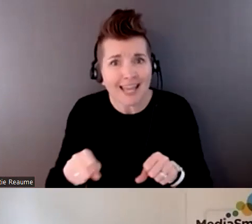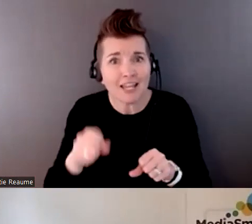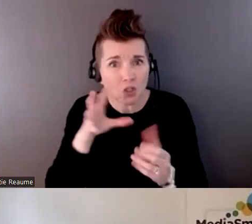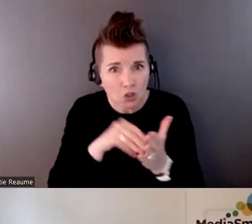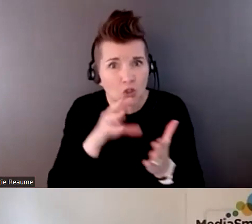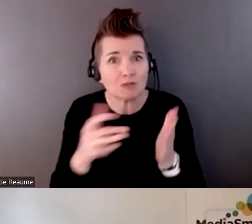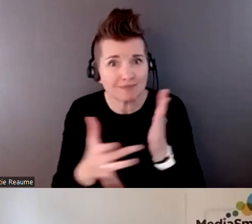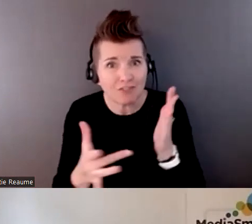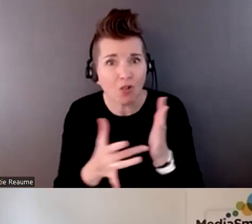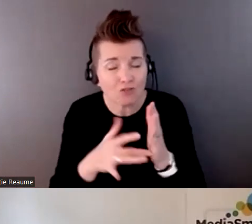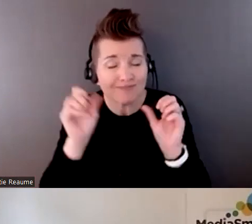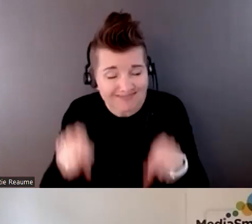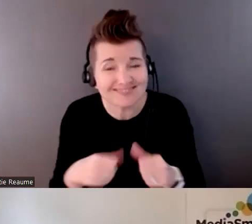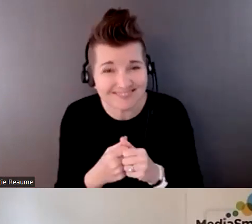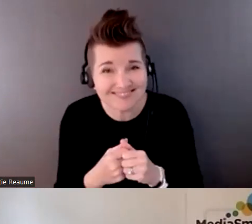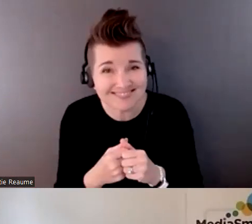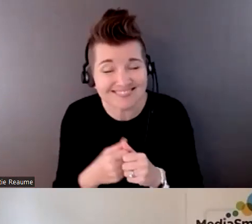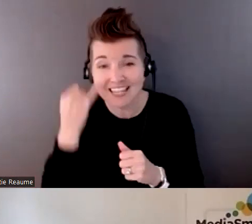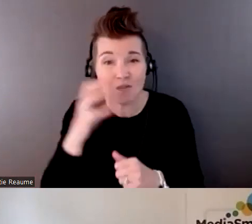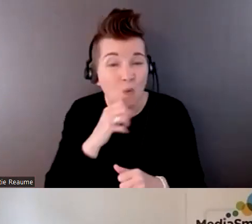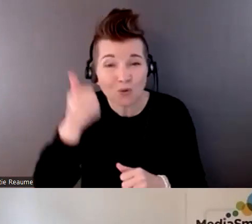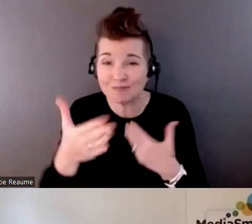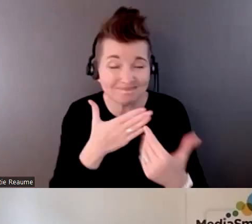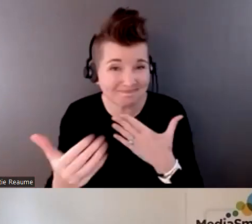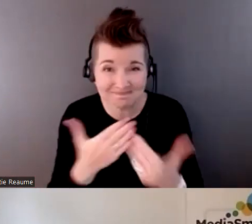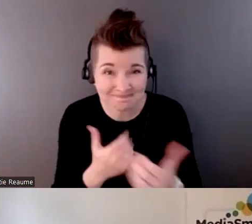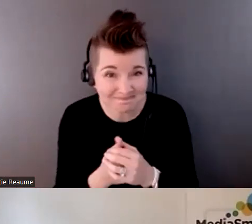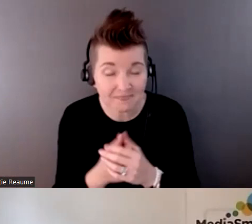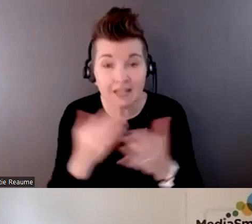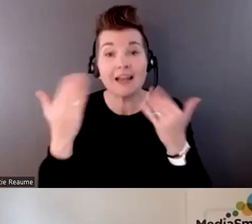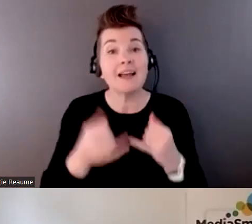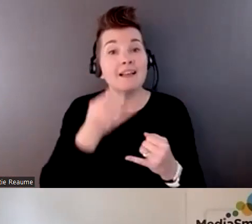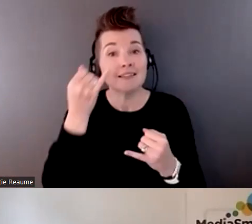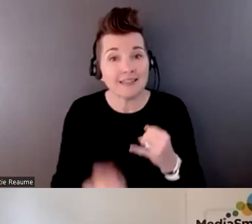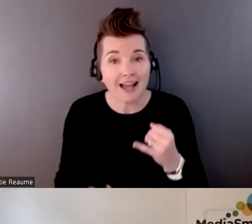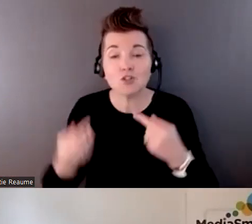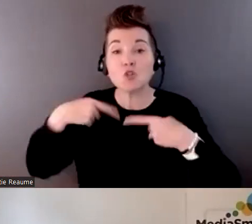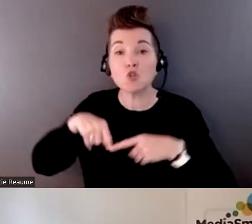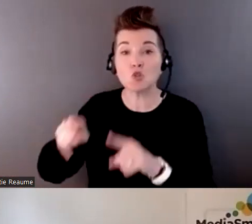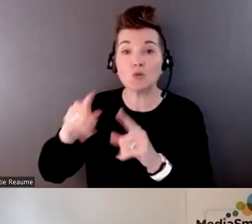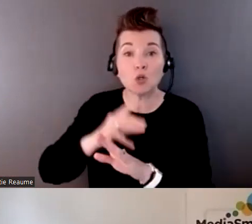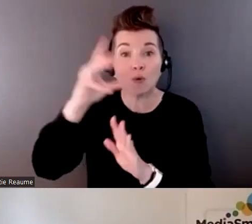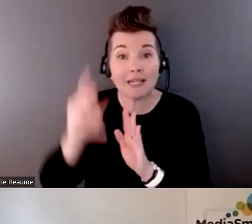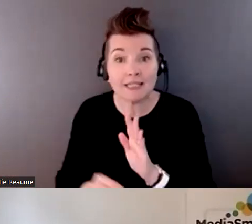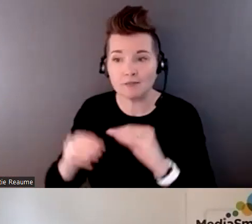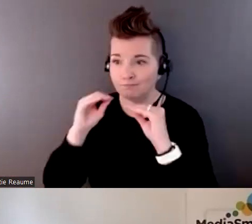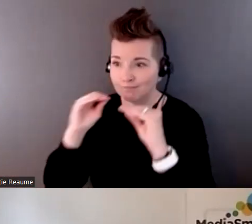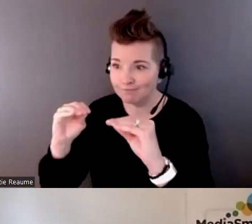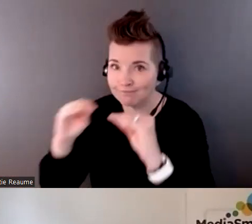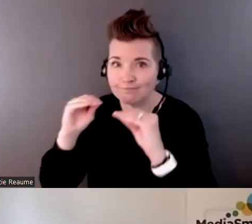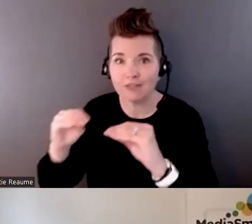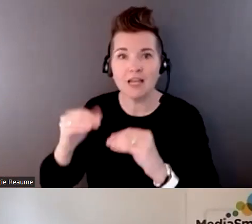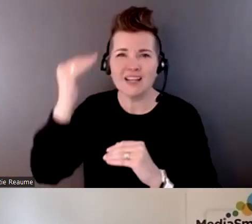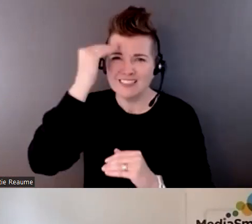and lastly the cyber security training involved throughout the curriculum creating an awareness you know of common